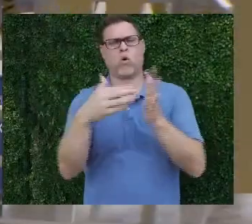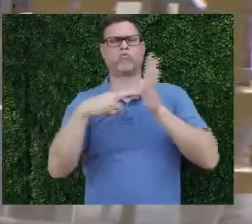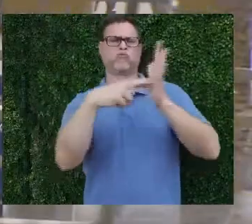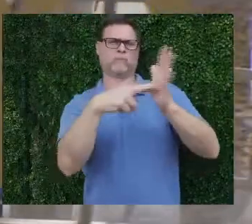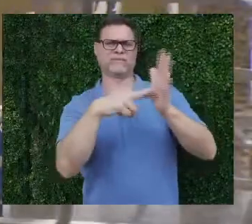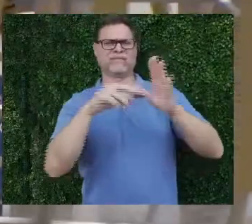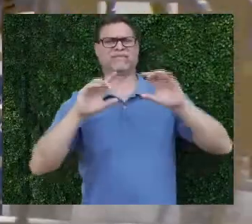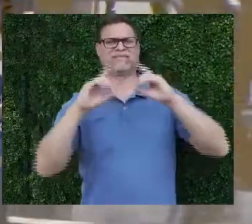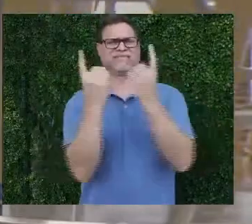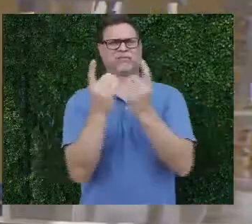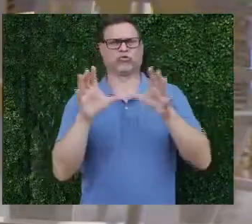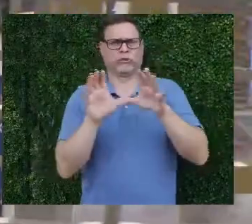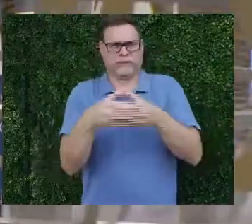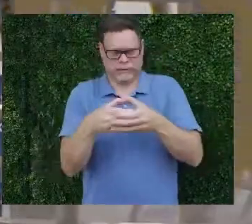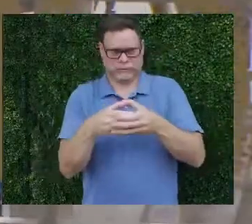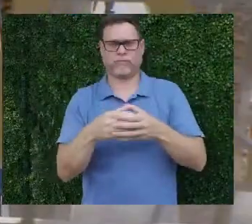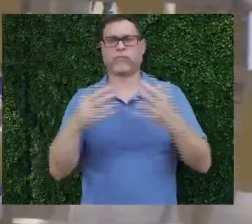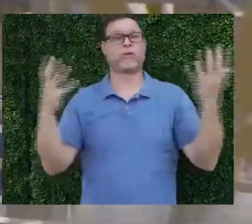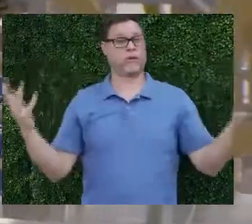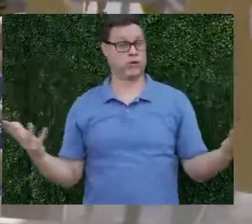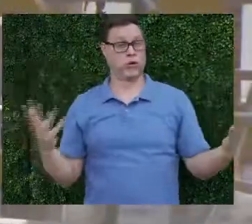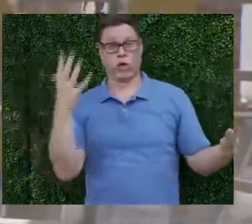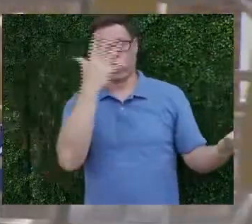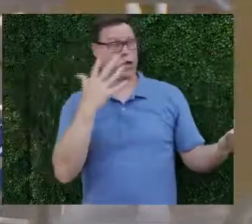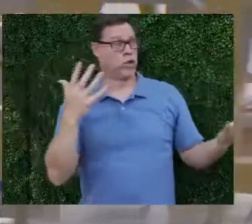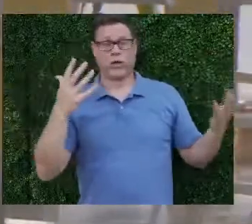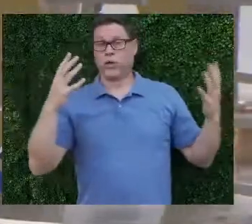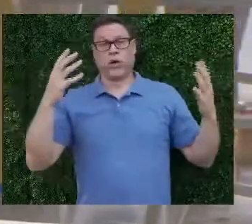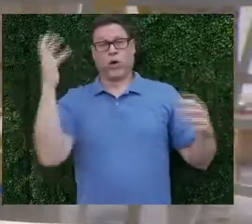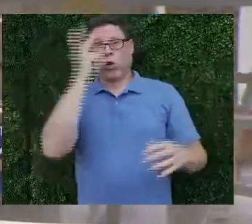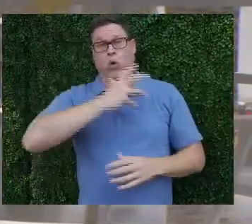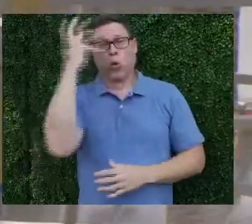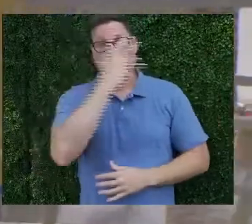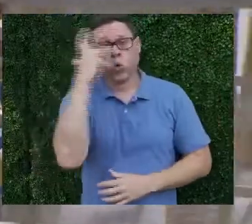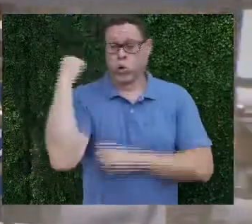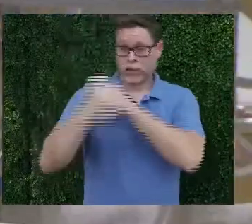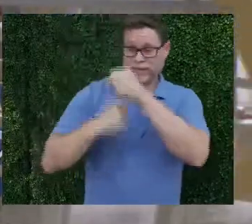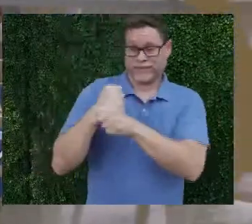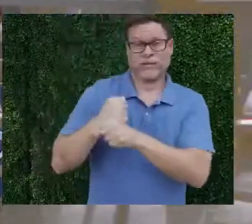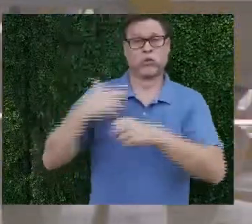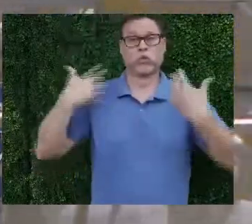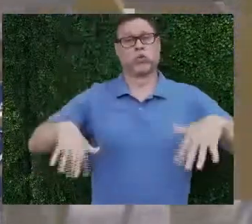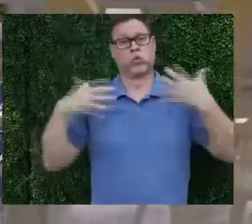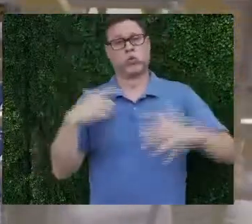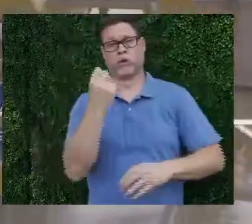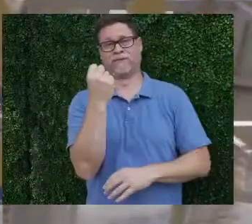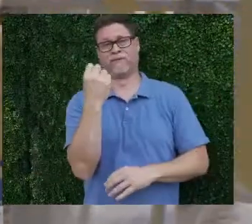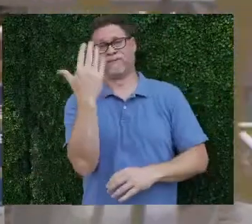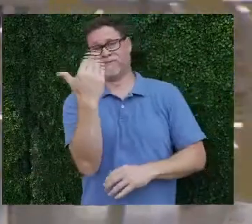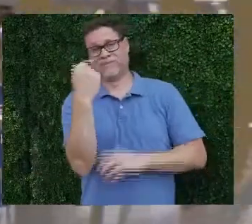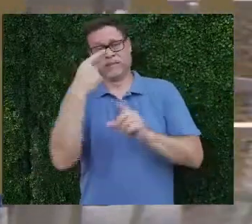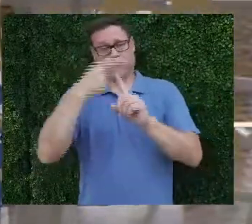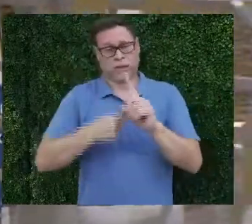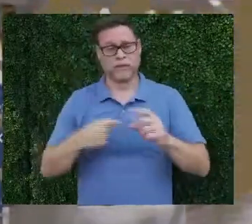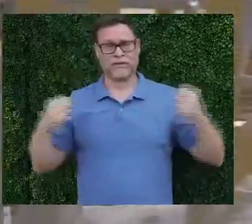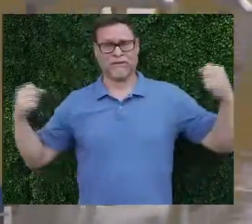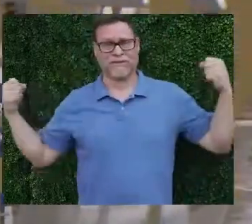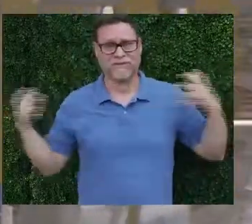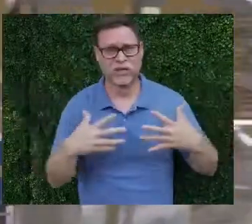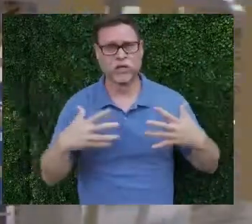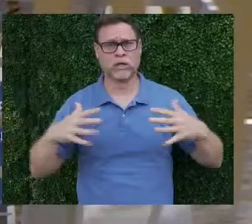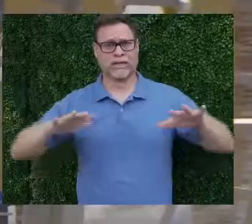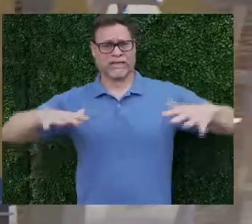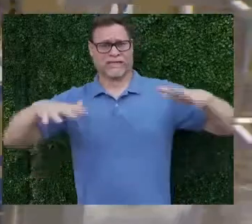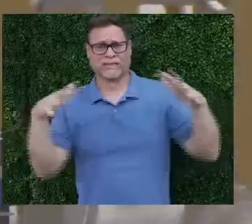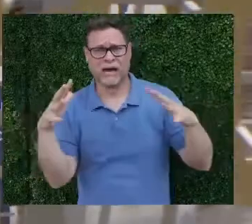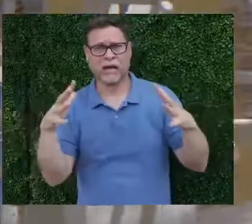this district. But look, this has been a tough year for all of us, tough 15 months for all of us, all the fear and anxiety that